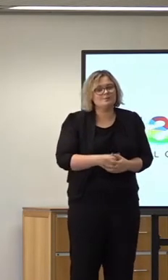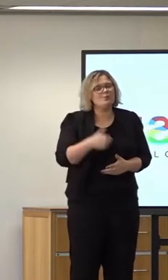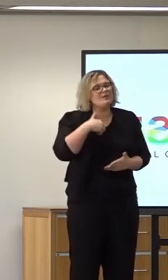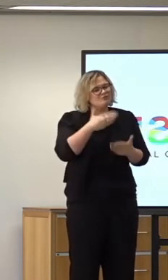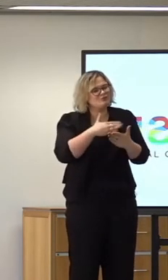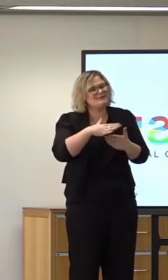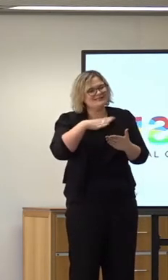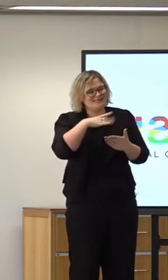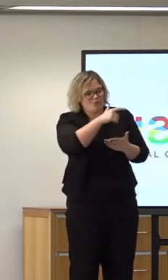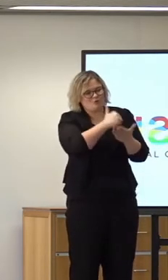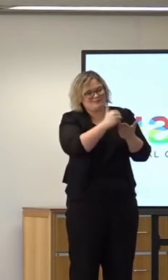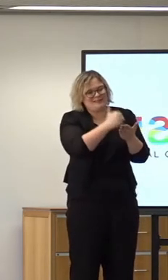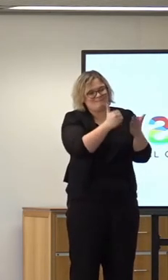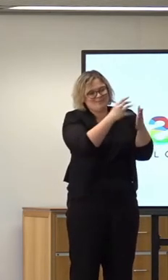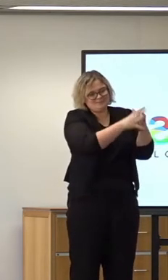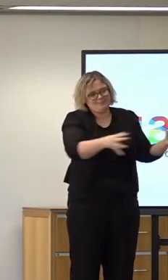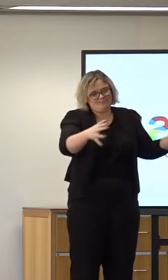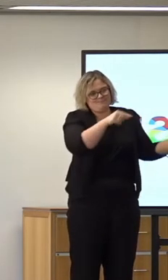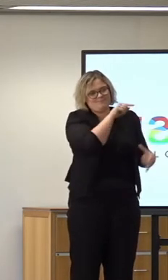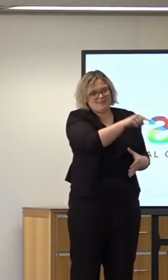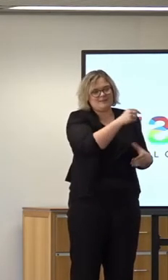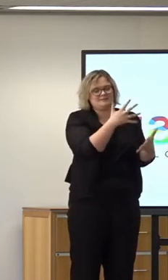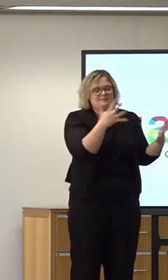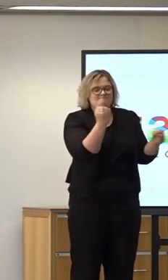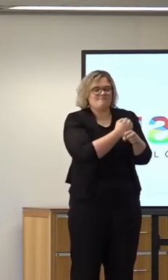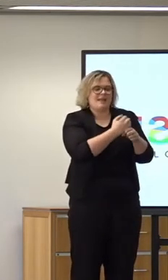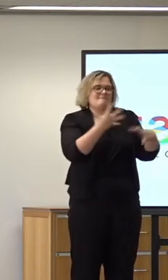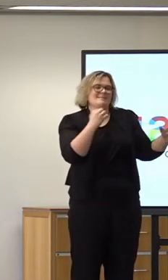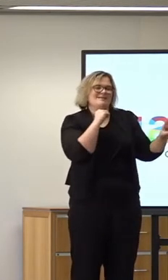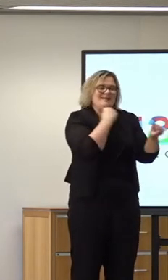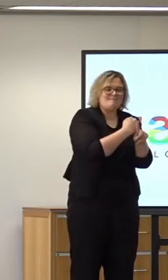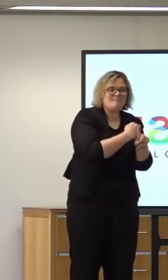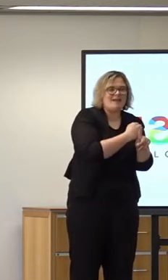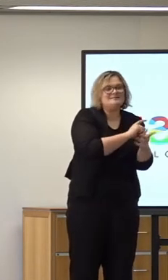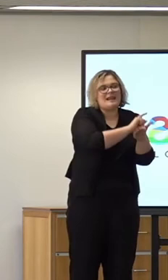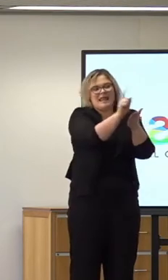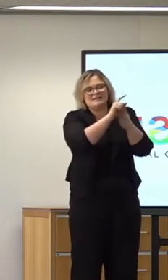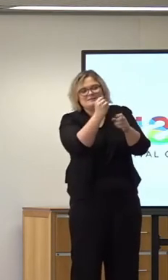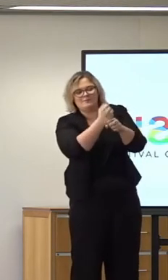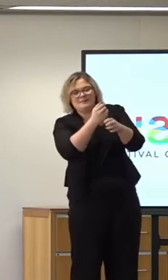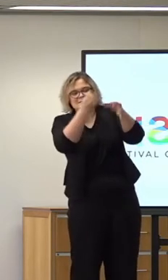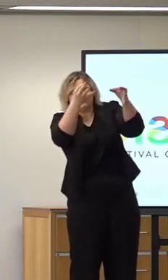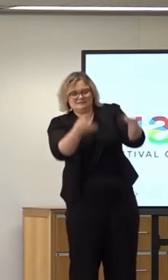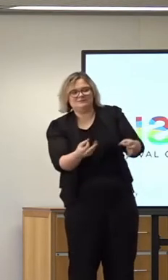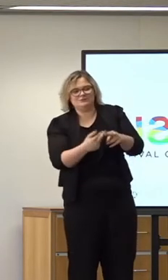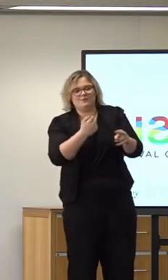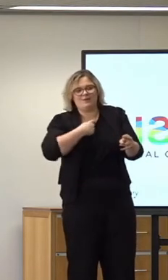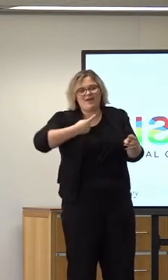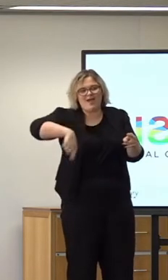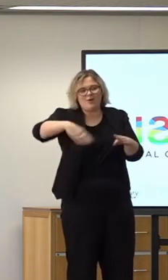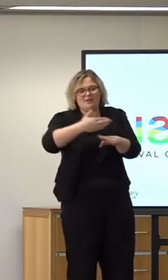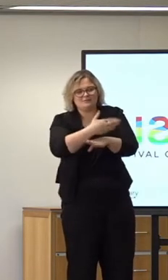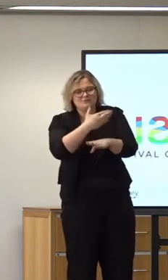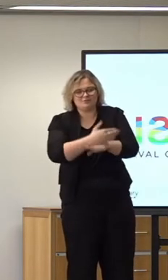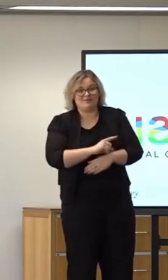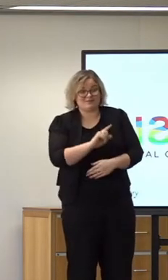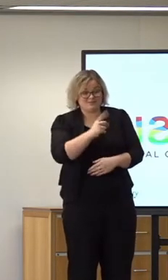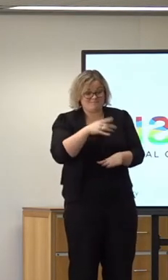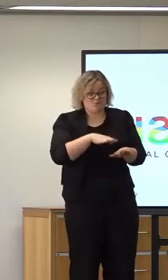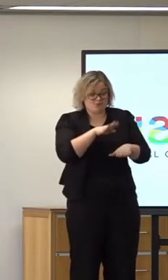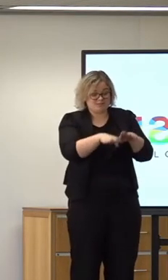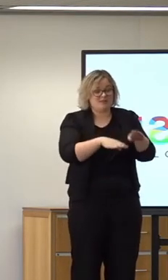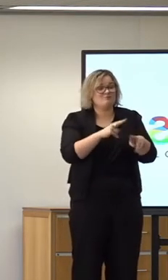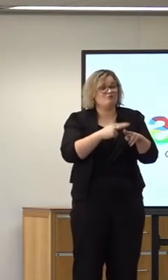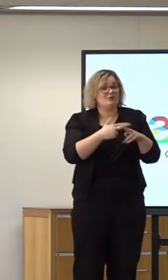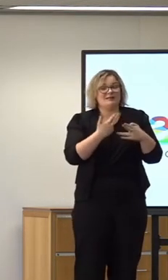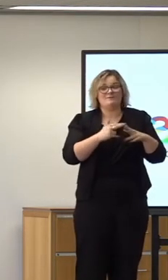need to get those numbers up to really make that impact with the decision making around our industry. And that's the first steps towards autonomy over